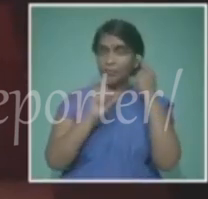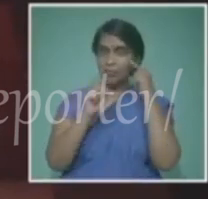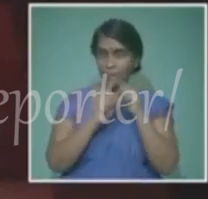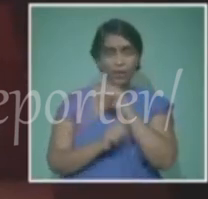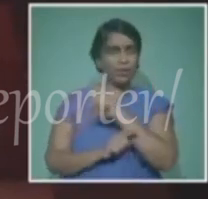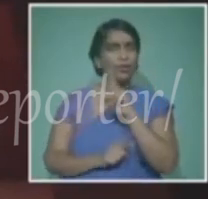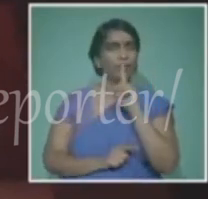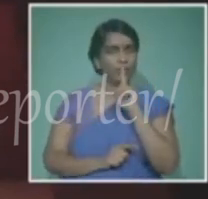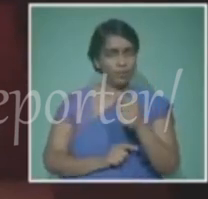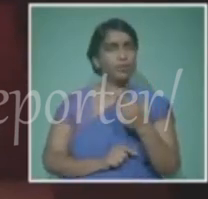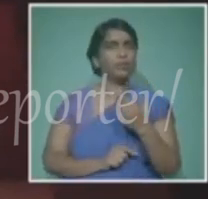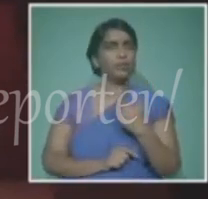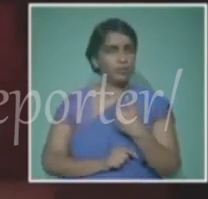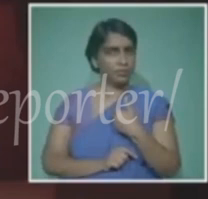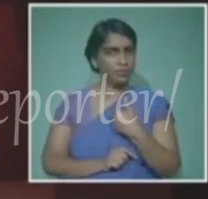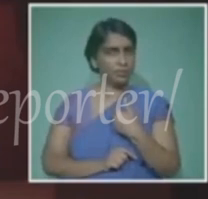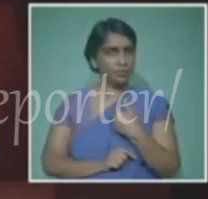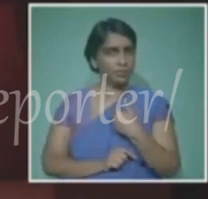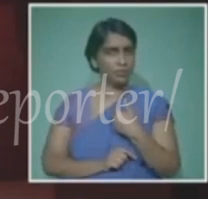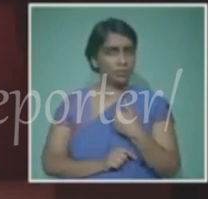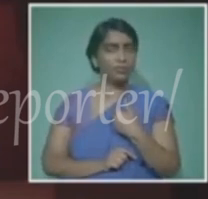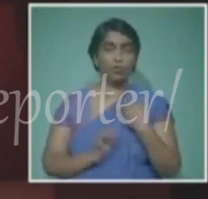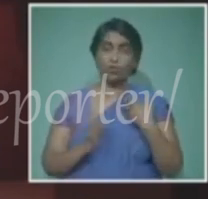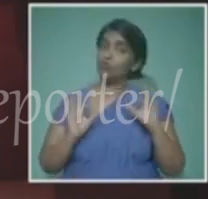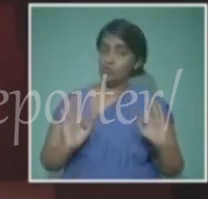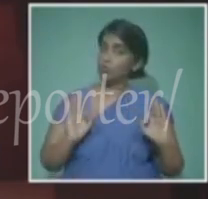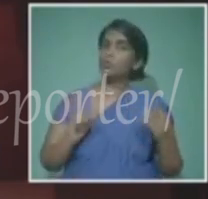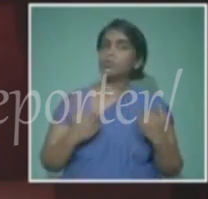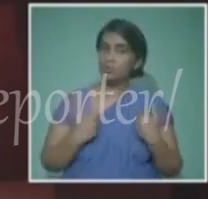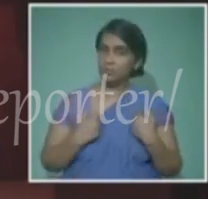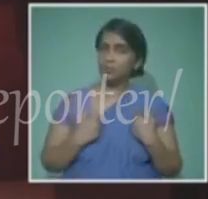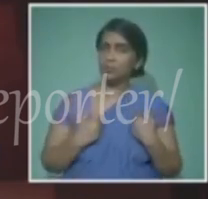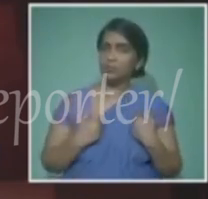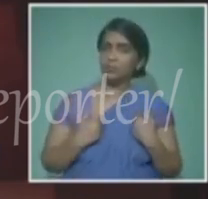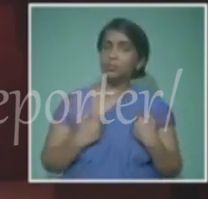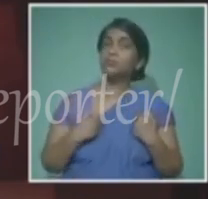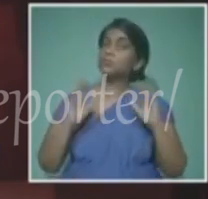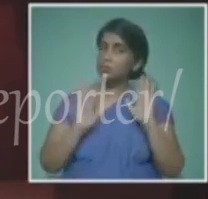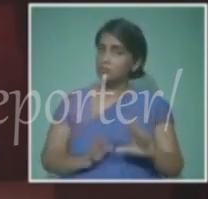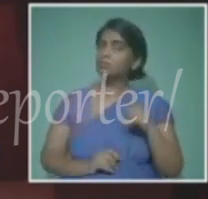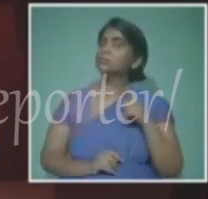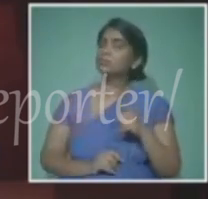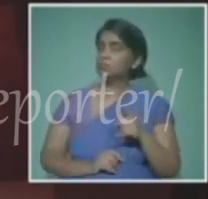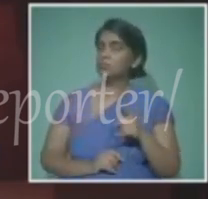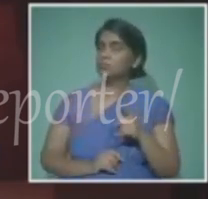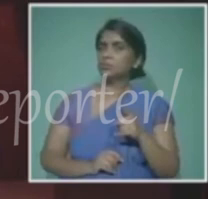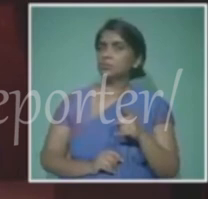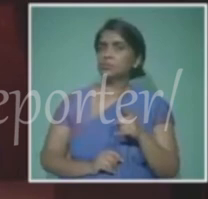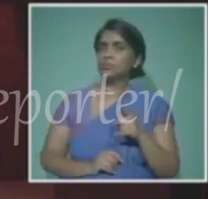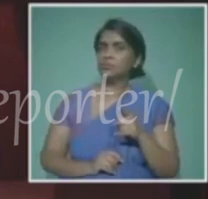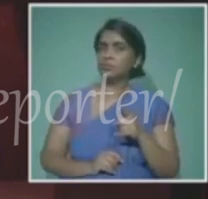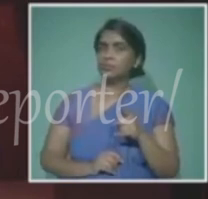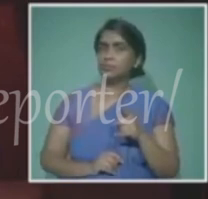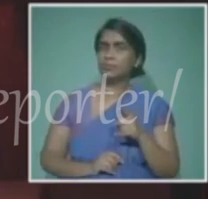a formal regularized structure rather than ad hoc discussions, appoint a select committee, and